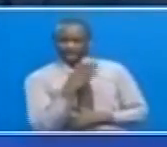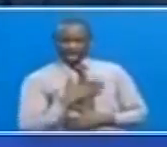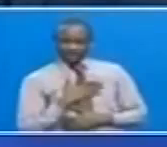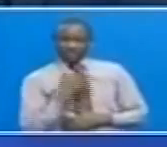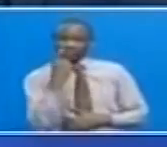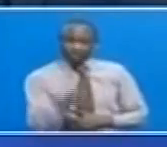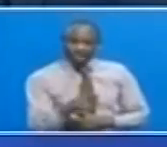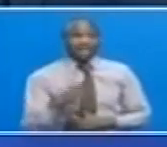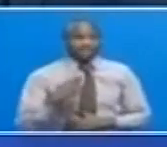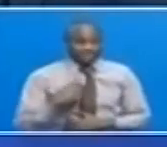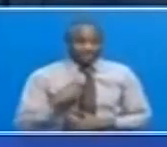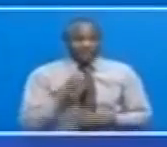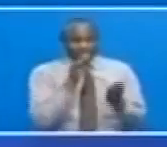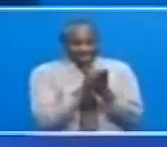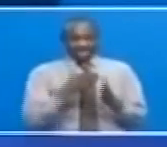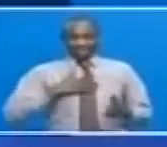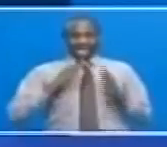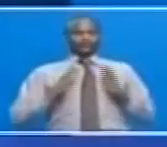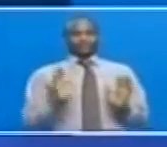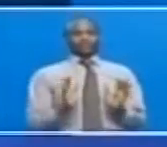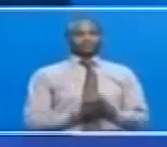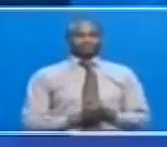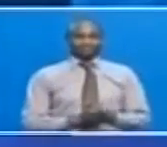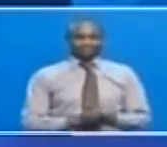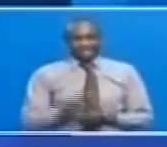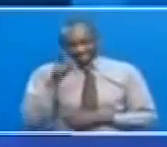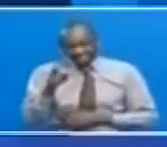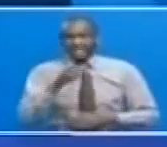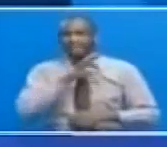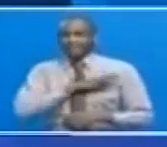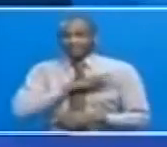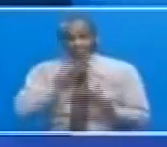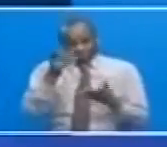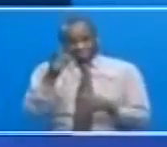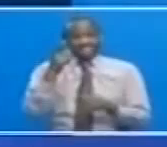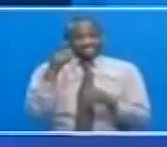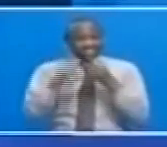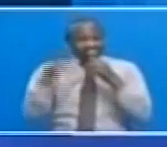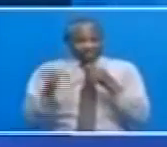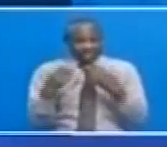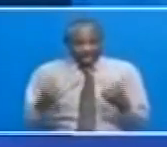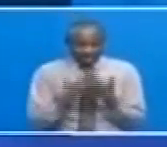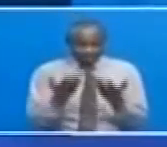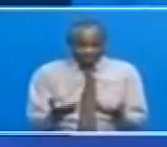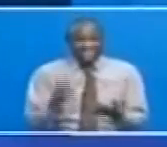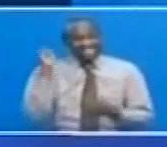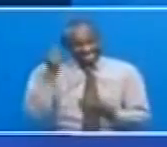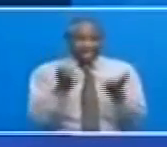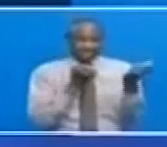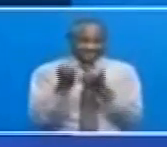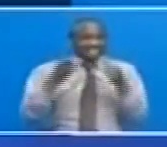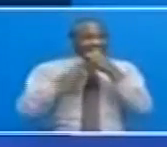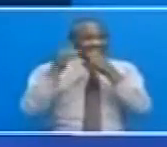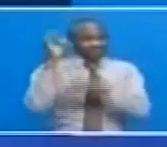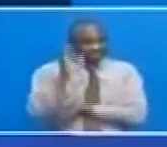say, I will be my bank where I am. The bulk of the group's profit in the half of this year was supported by the Kenyan business up to